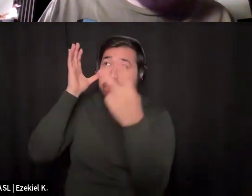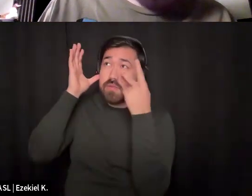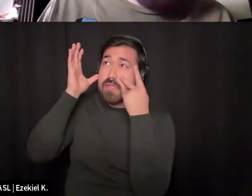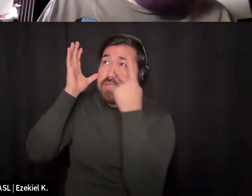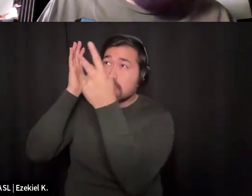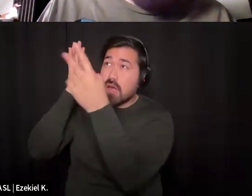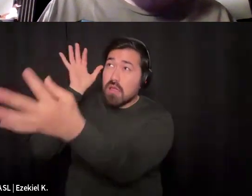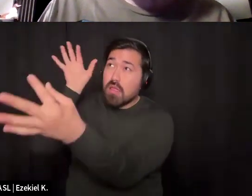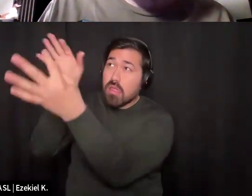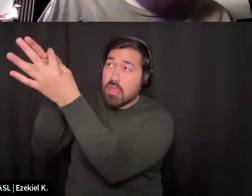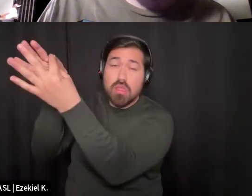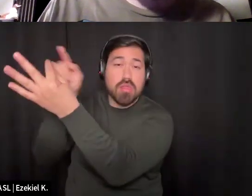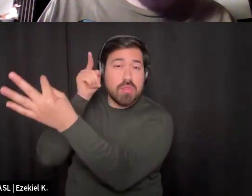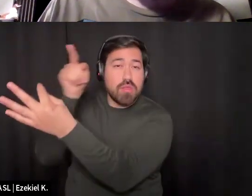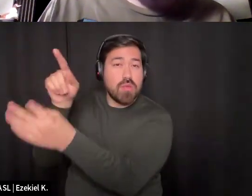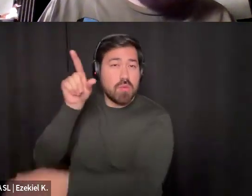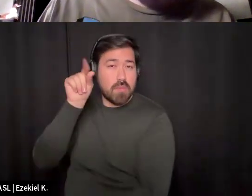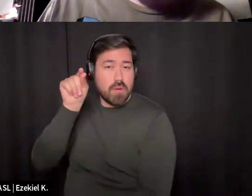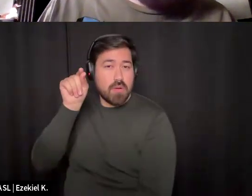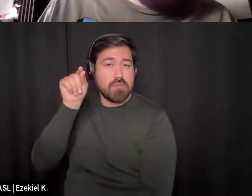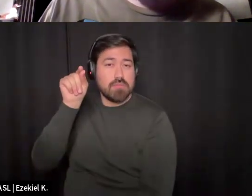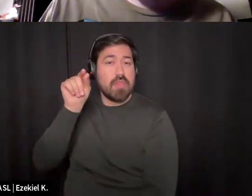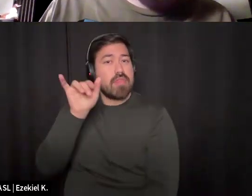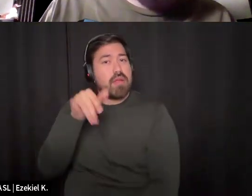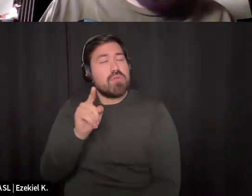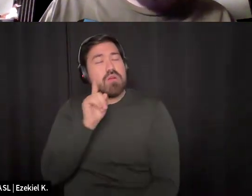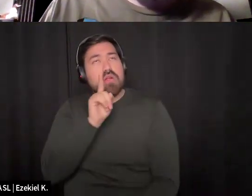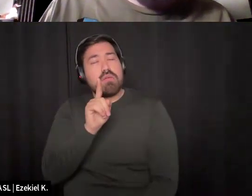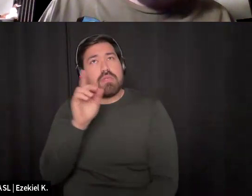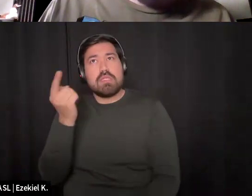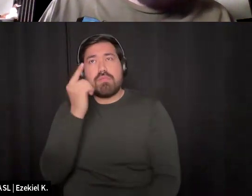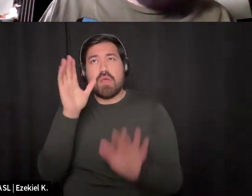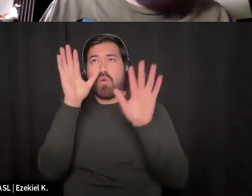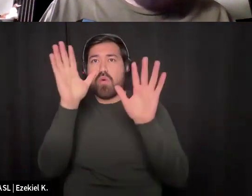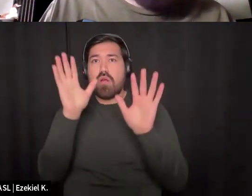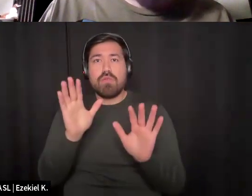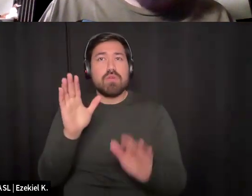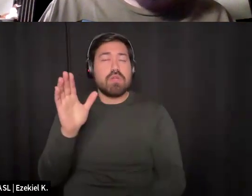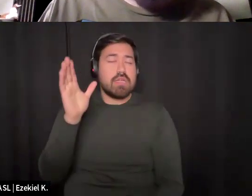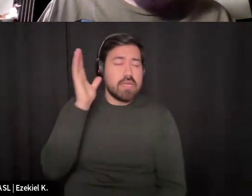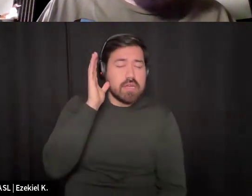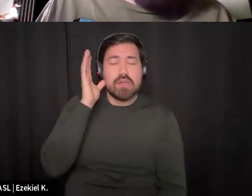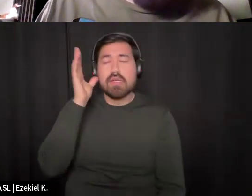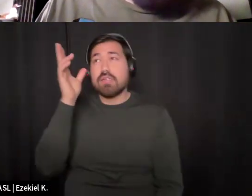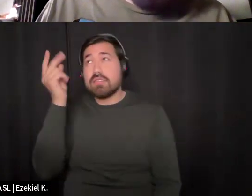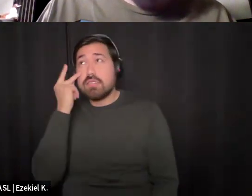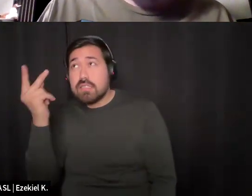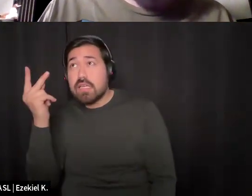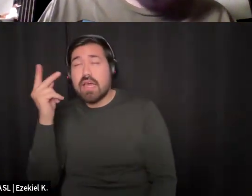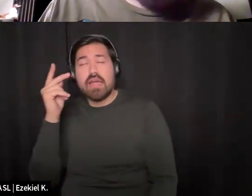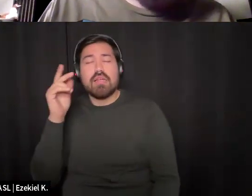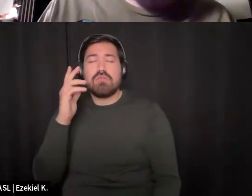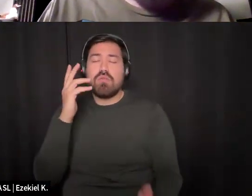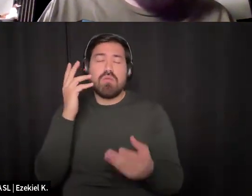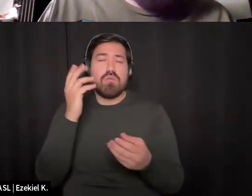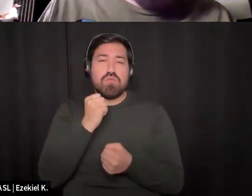sight. And that really can be something wonderful, because then you're hearing it and you're seeing it come out of its mouth, and you can